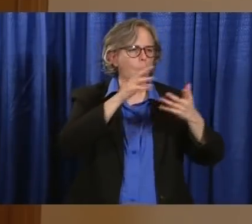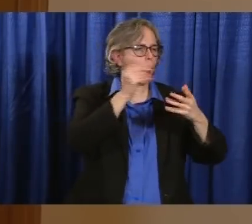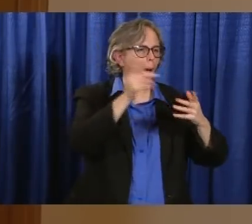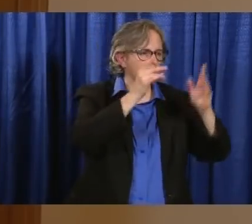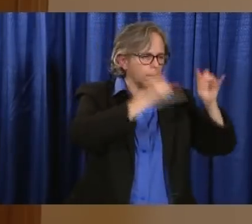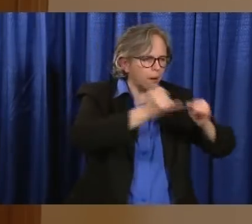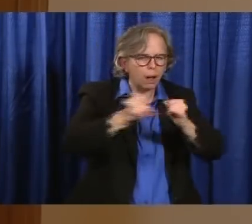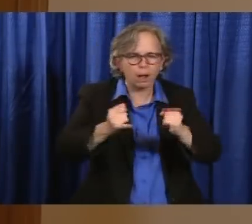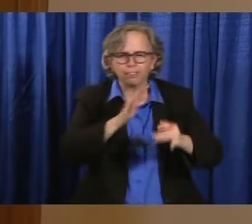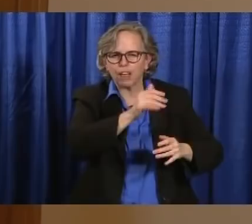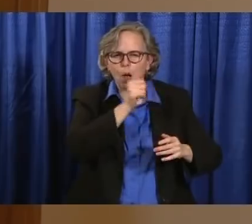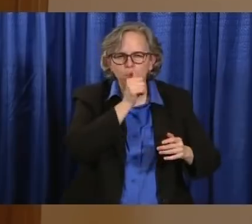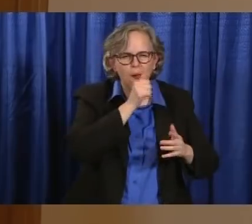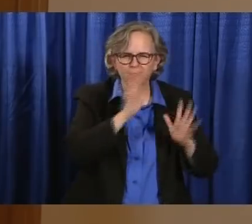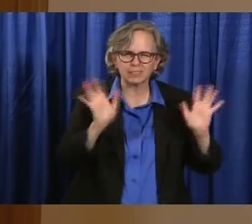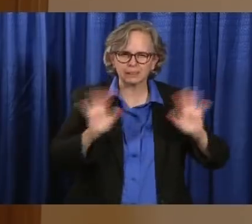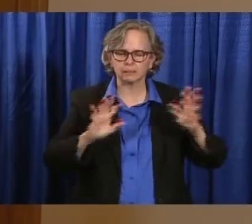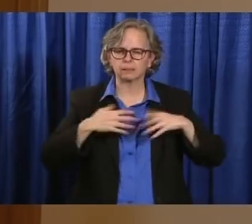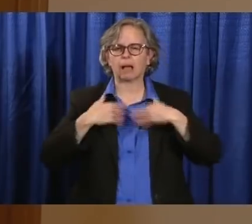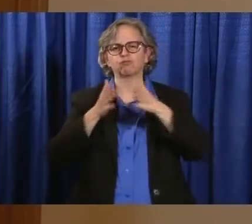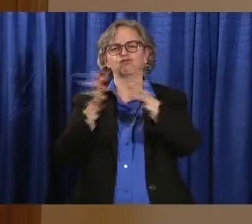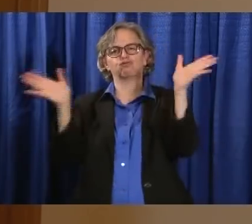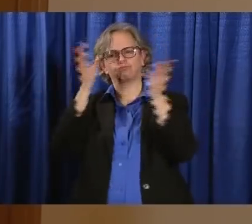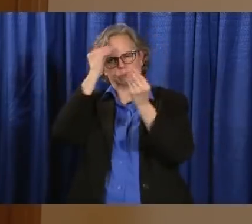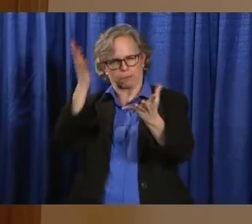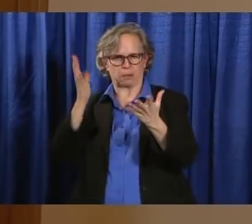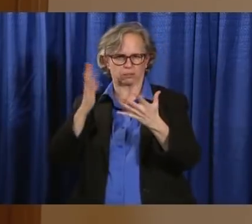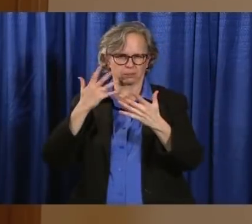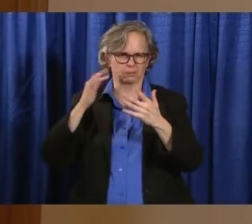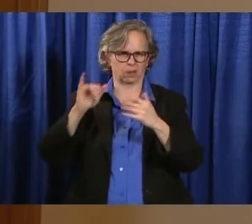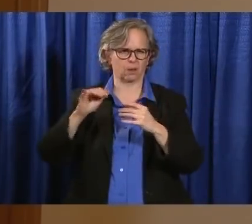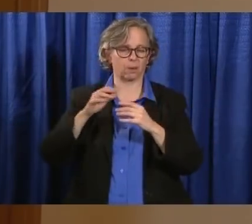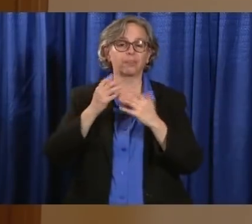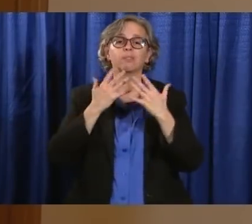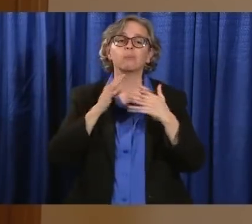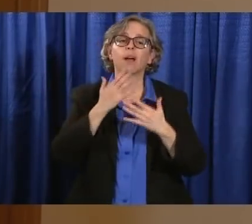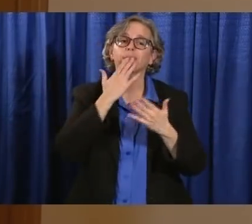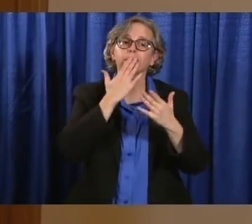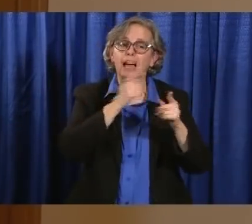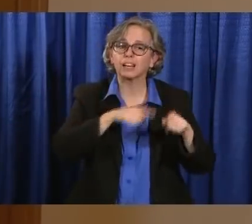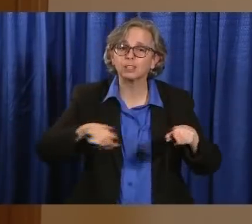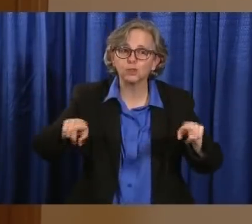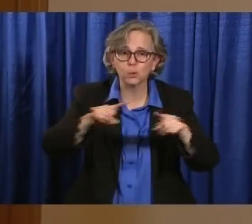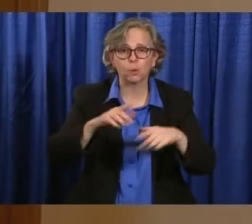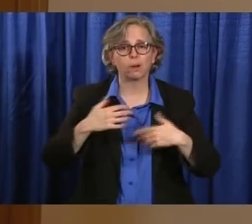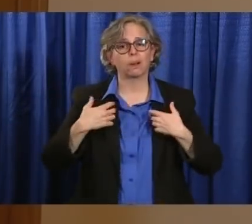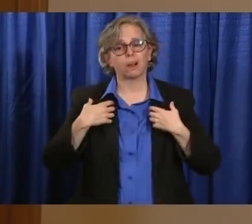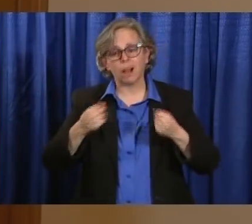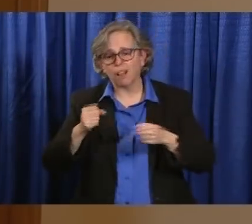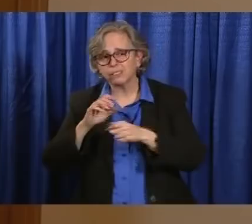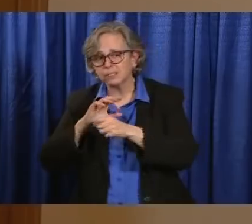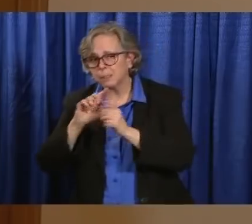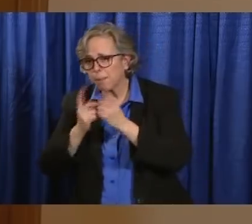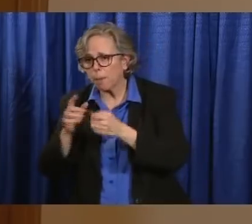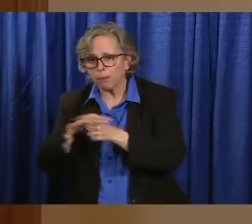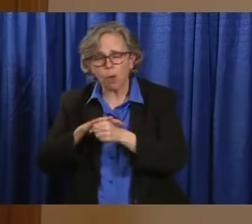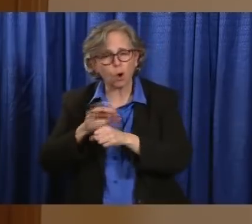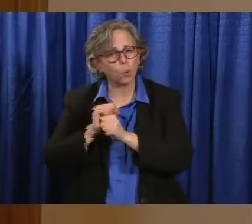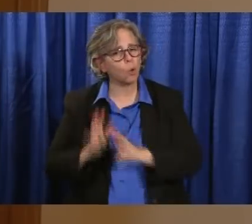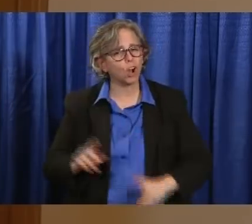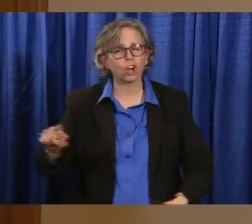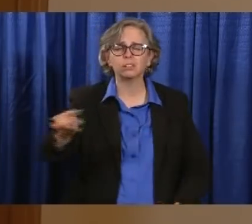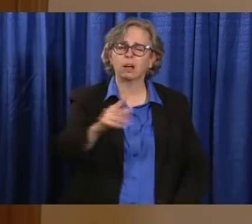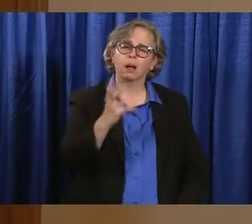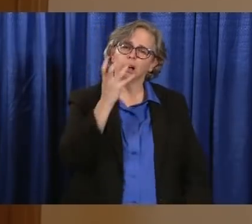special appreciation to our local health departments for all they are doing. And really, it's a good time for me to talk